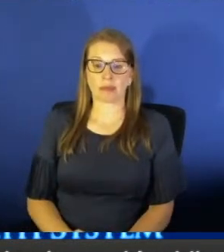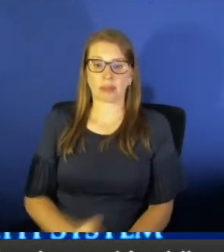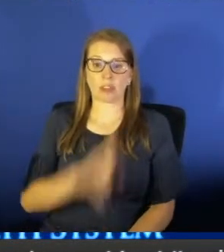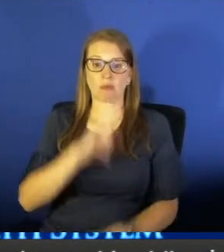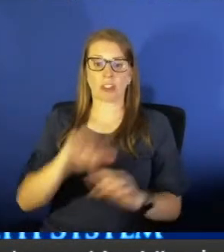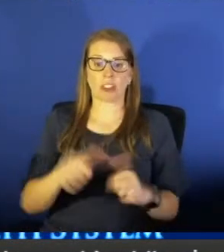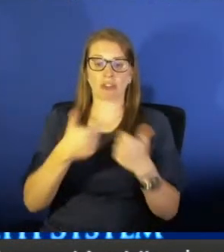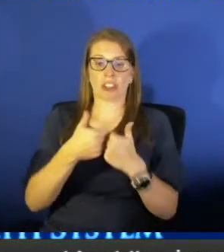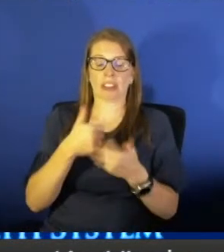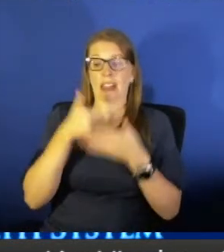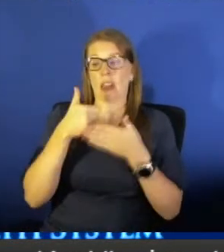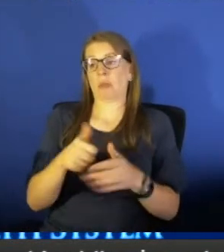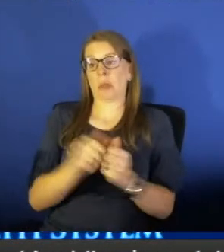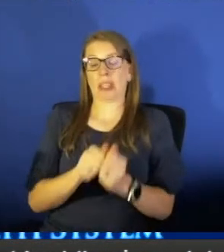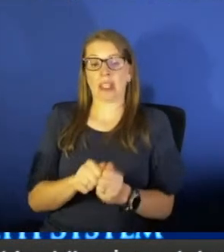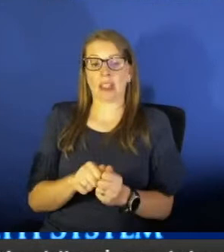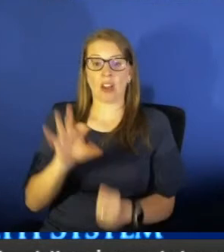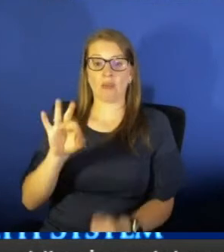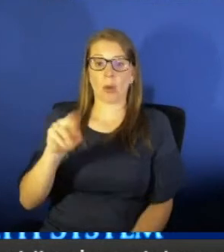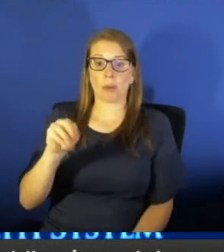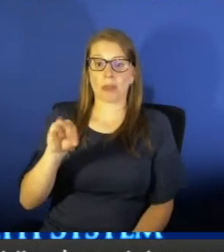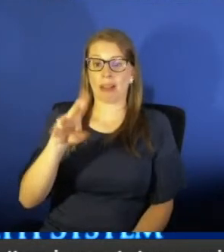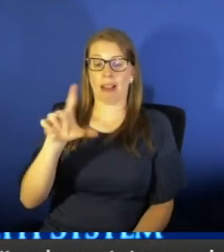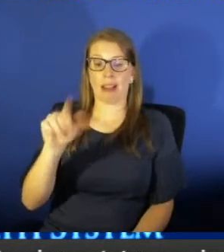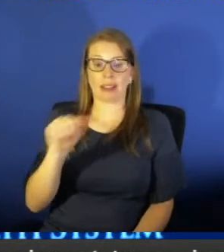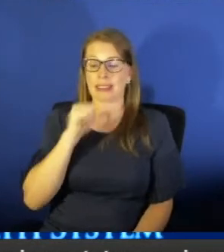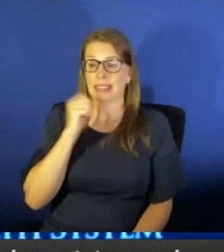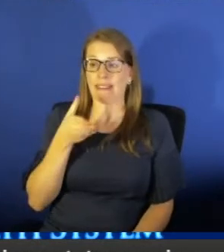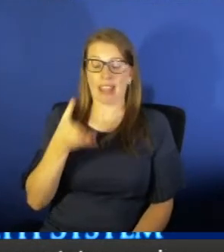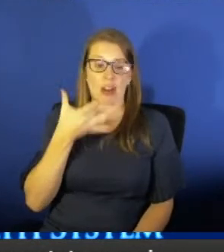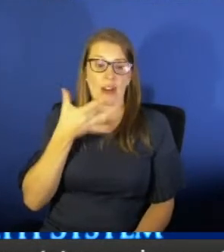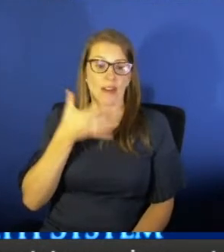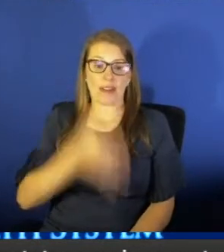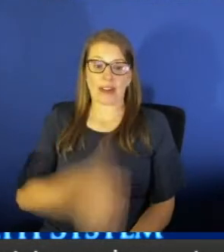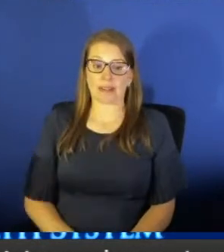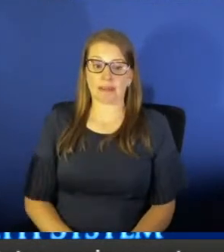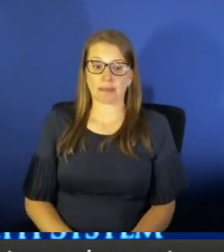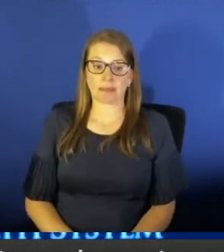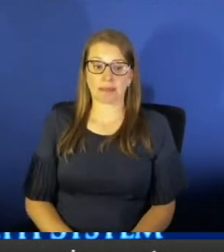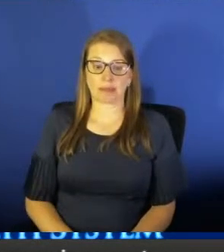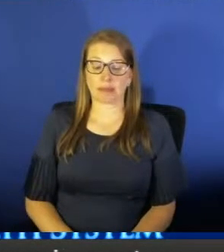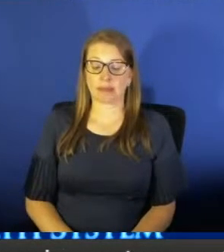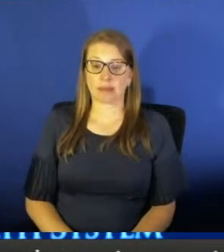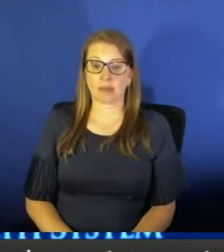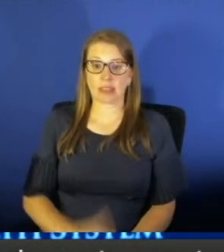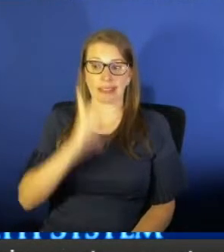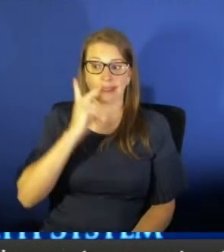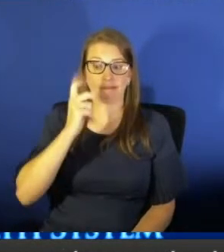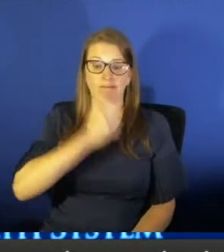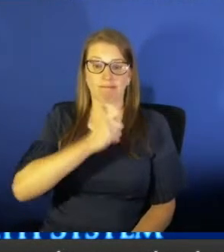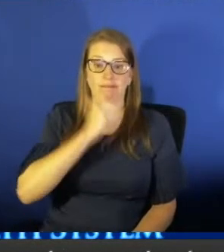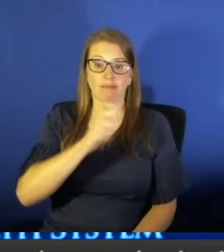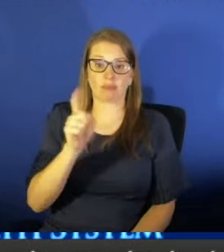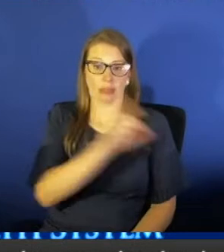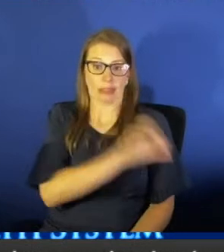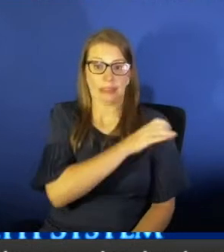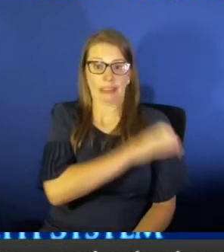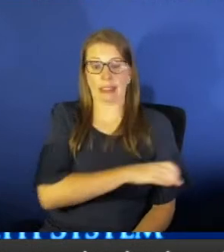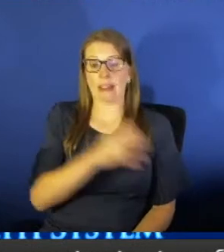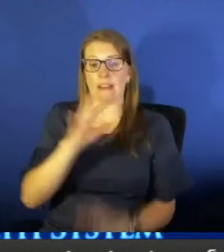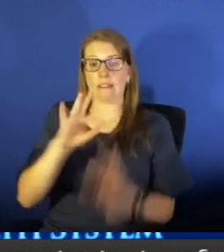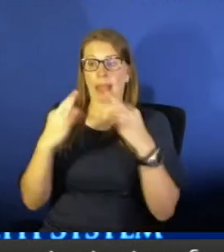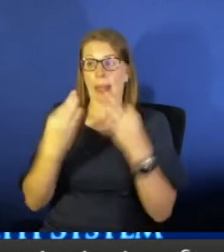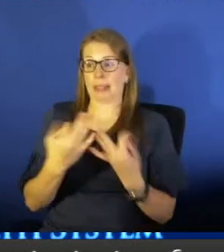with. The formula is just not there. We do see this every day in clinic of families who